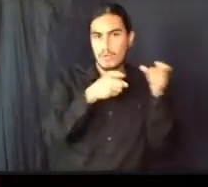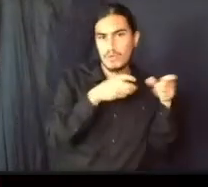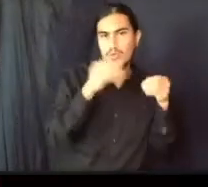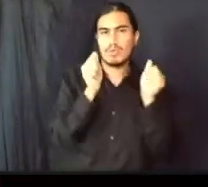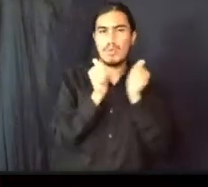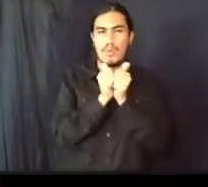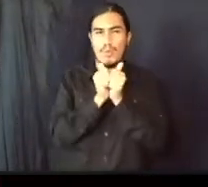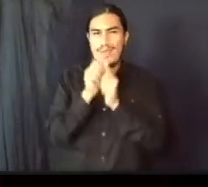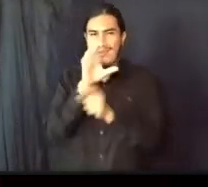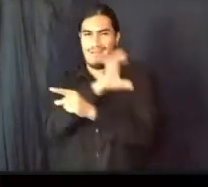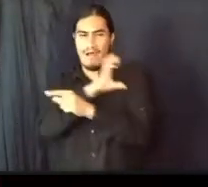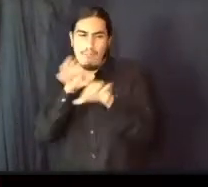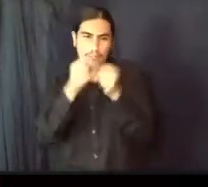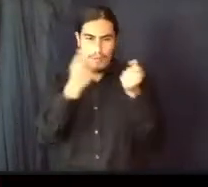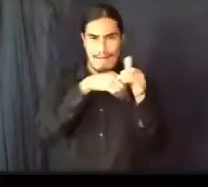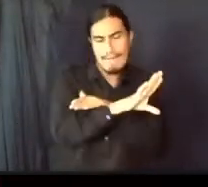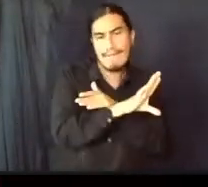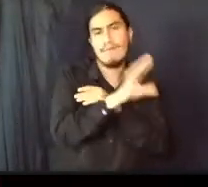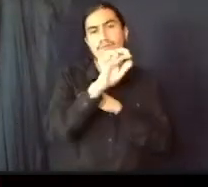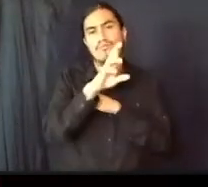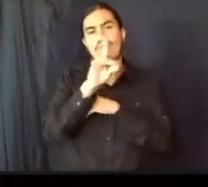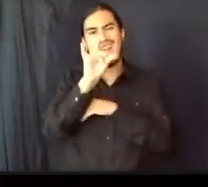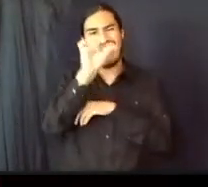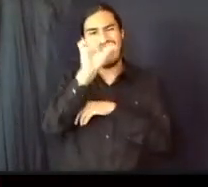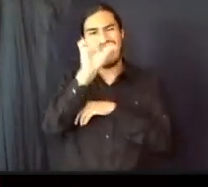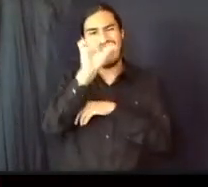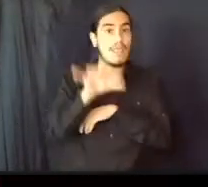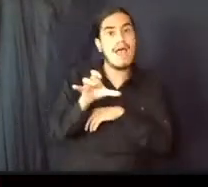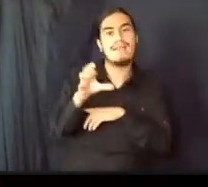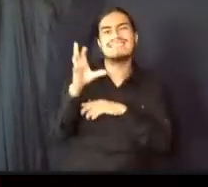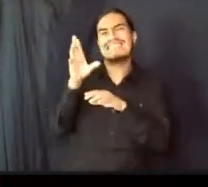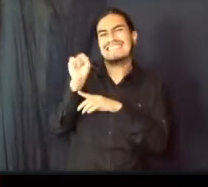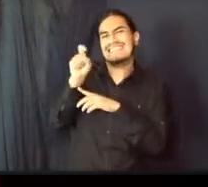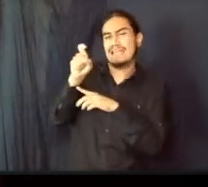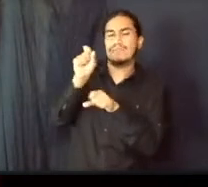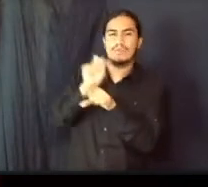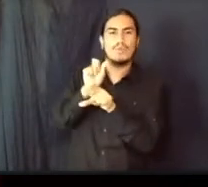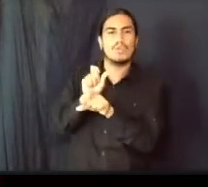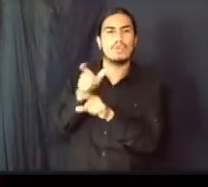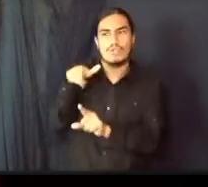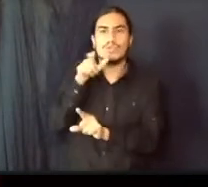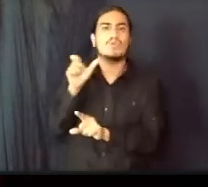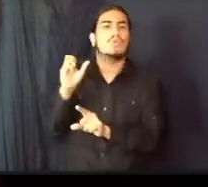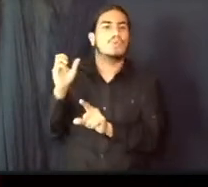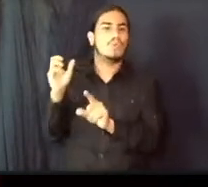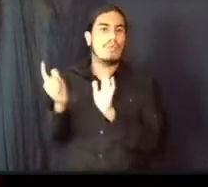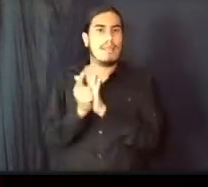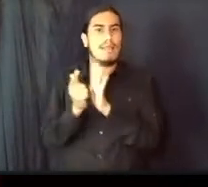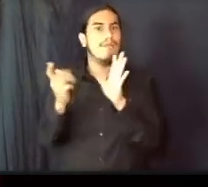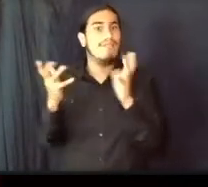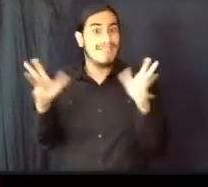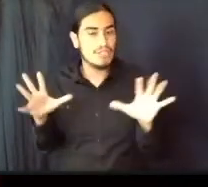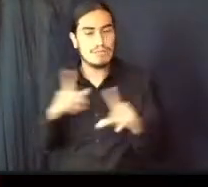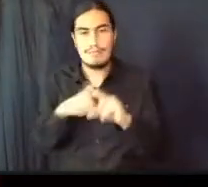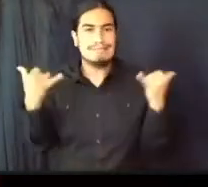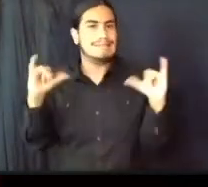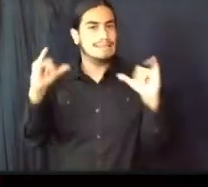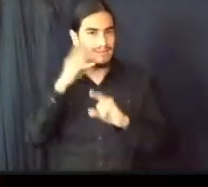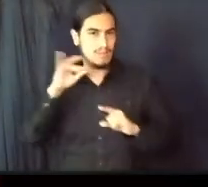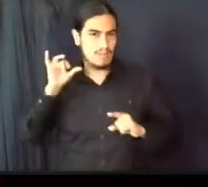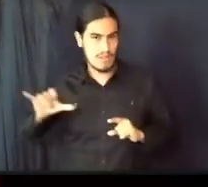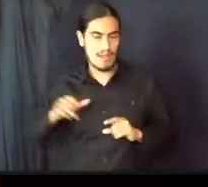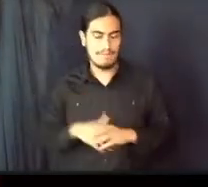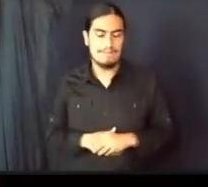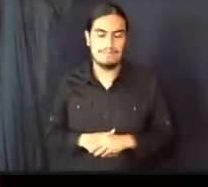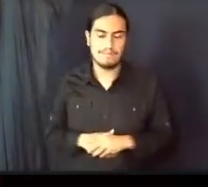render vulnerable sex workers who are illegalized. Black and racialized mothers in general are often constructed